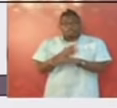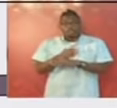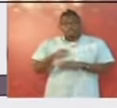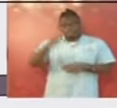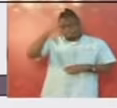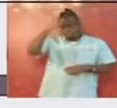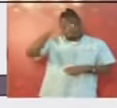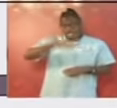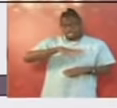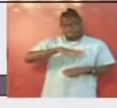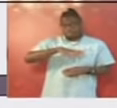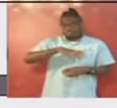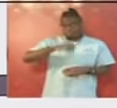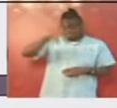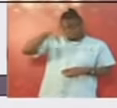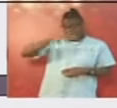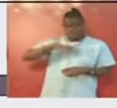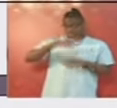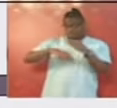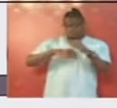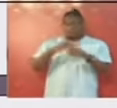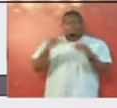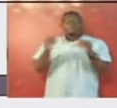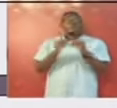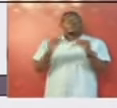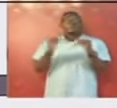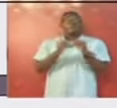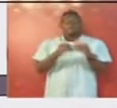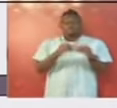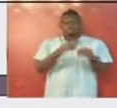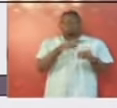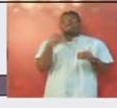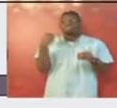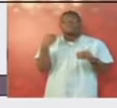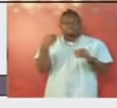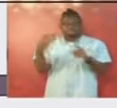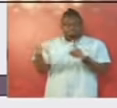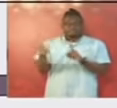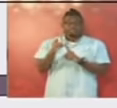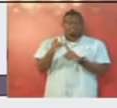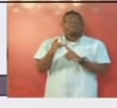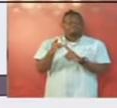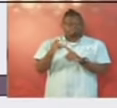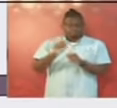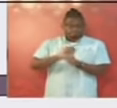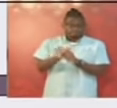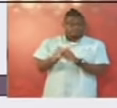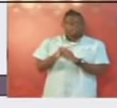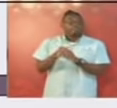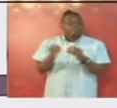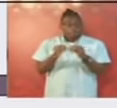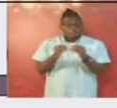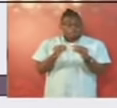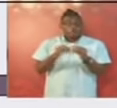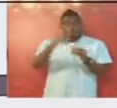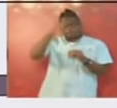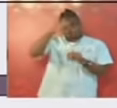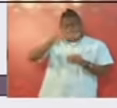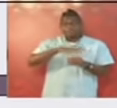be at a doubled risk for acquiring infection and even some of the complications. Now, there may be